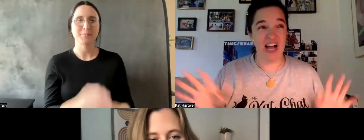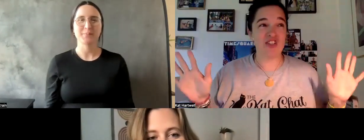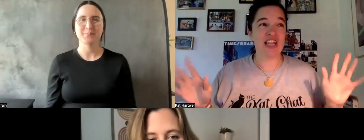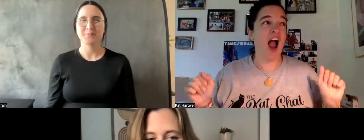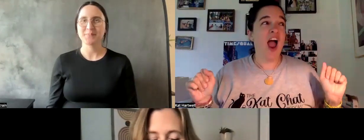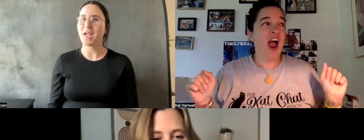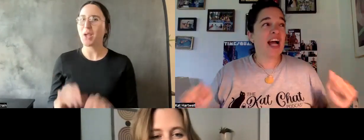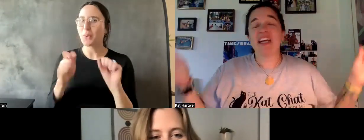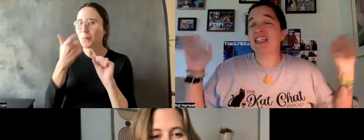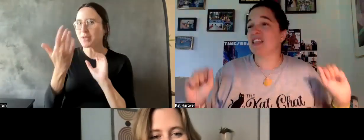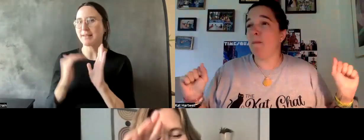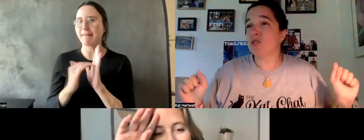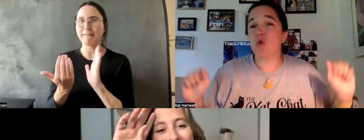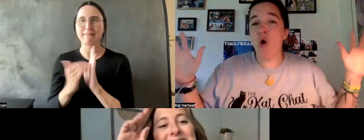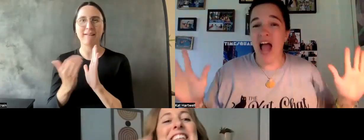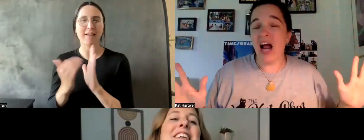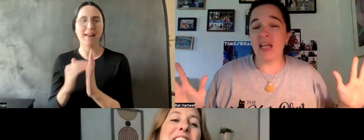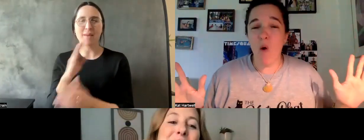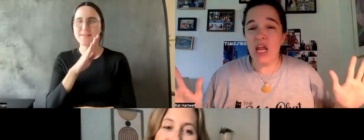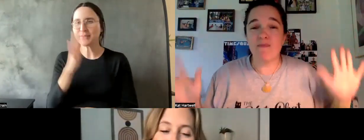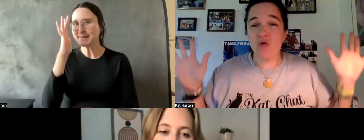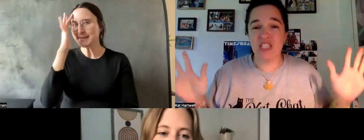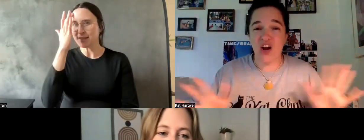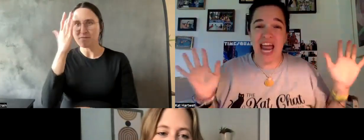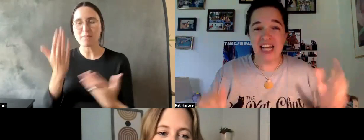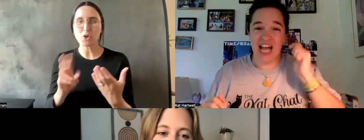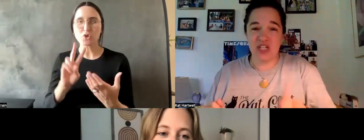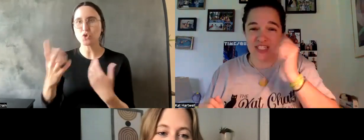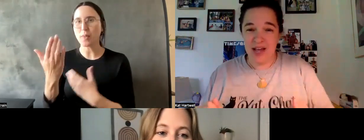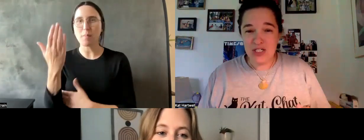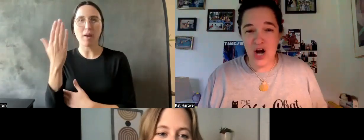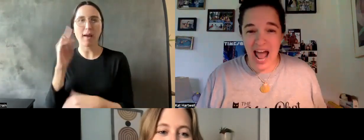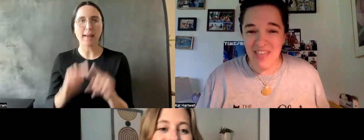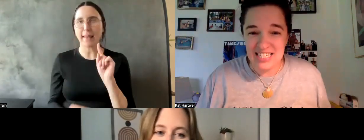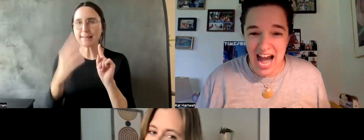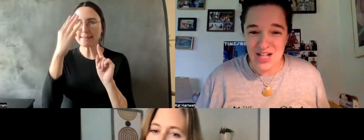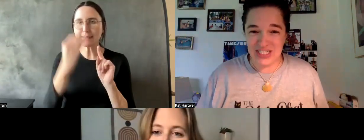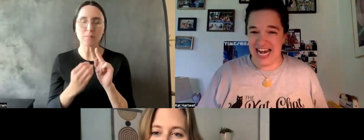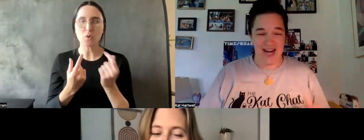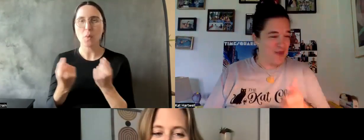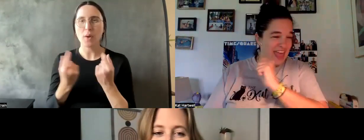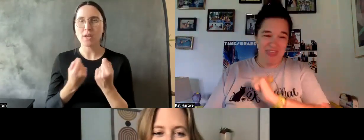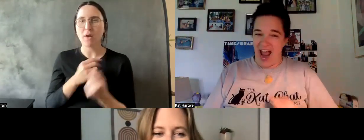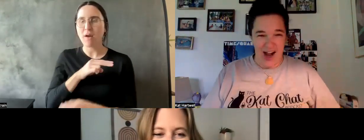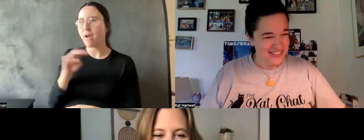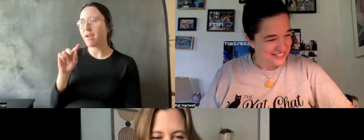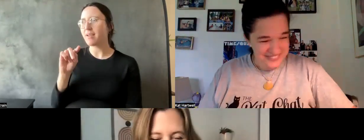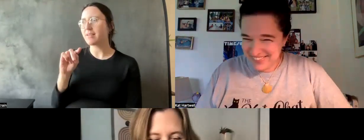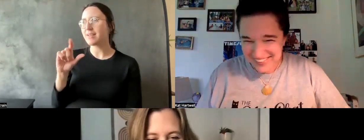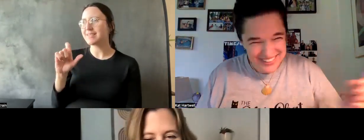sick of it. If I should have need some 2 o'clock in the morning musical dance, I just turn on that Tyler scene right